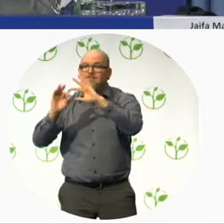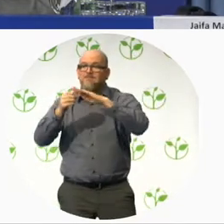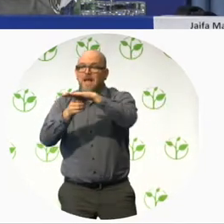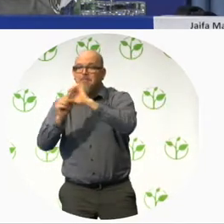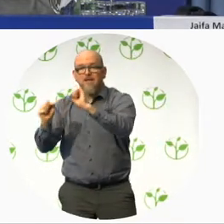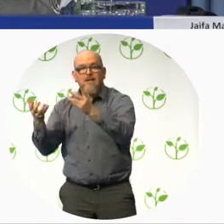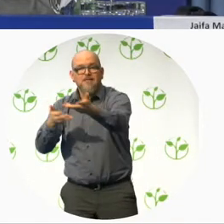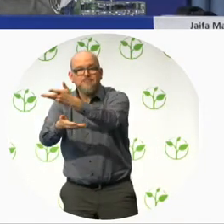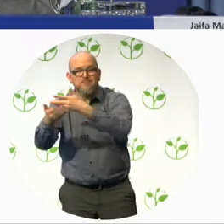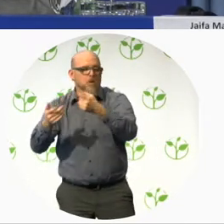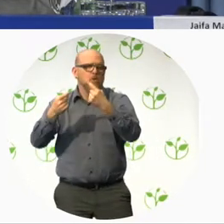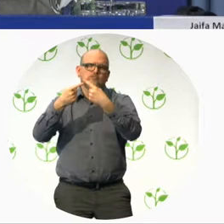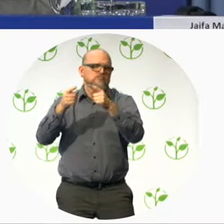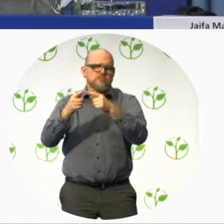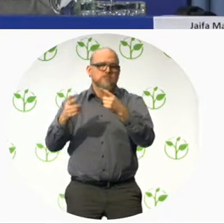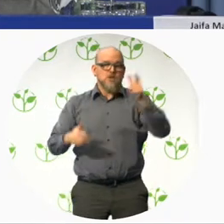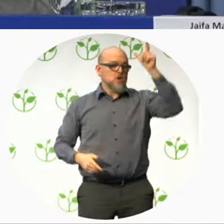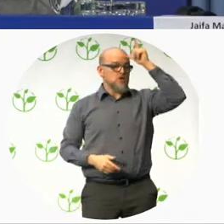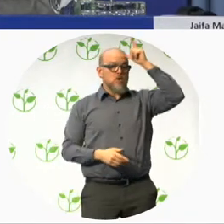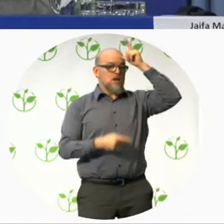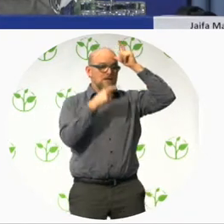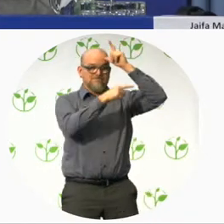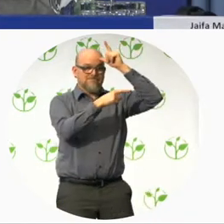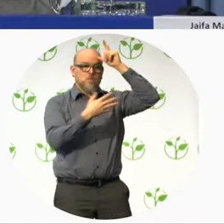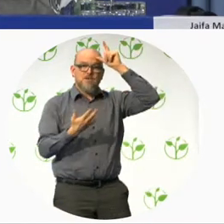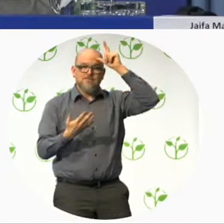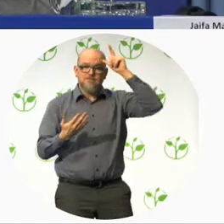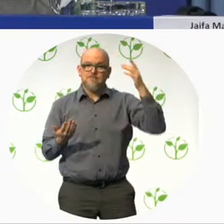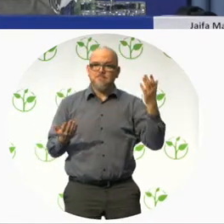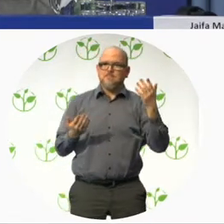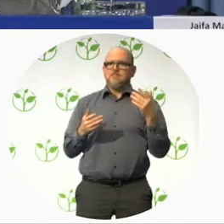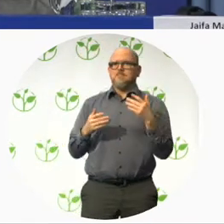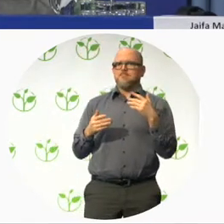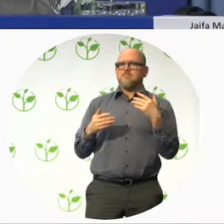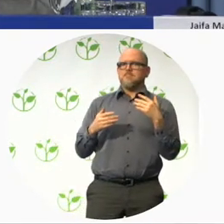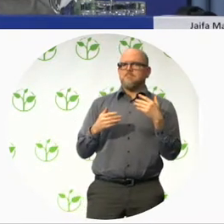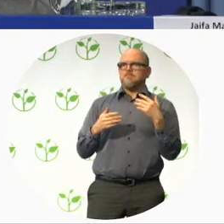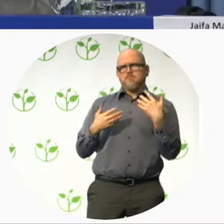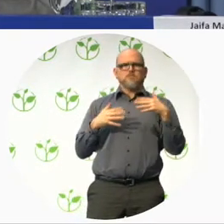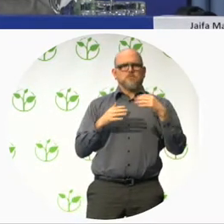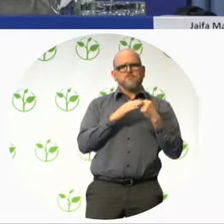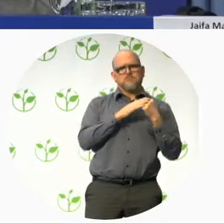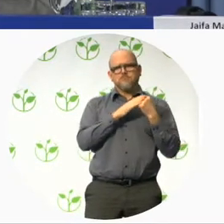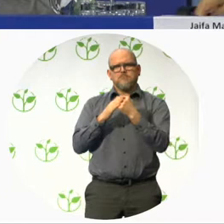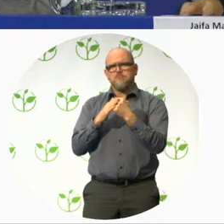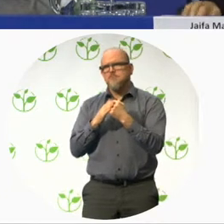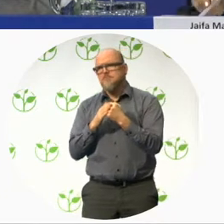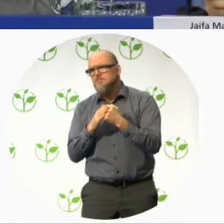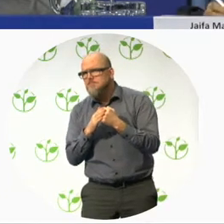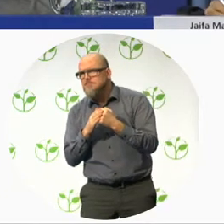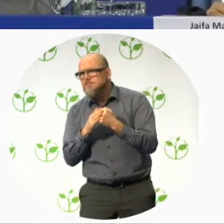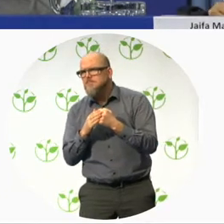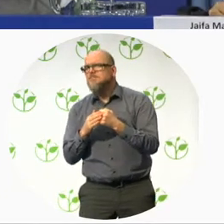support partners in Jordan, the Higher Council for the Affairs of Persons with Disability, headed by